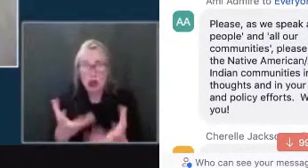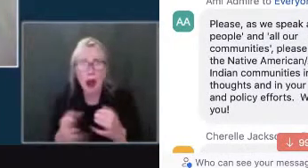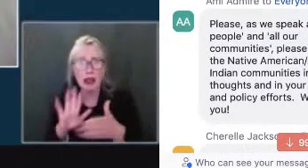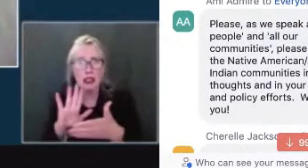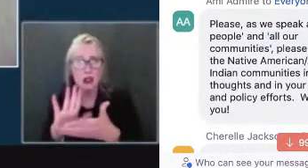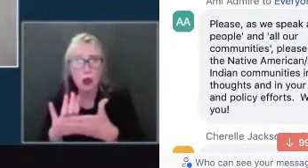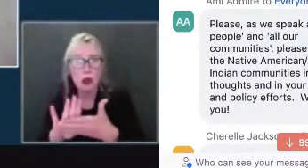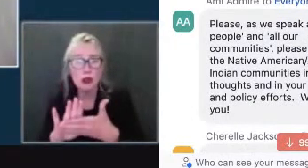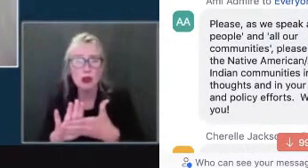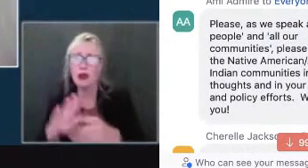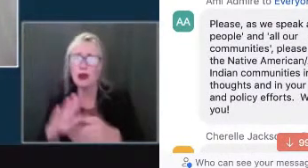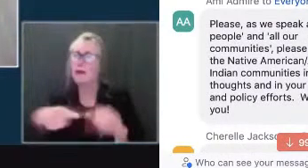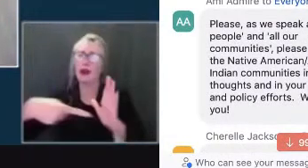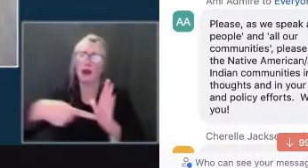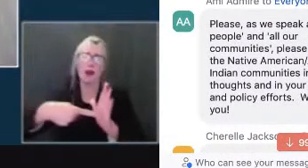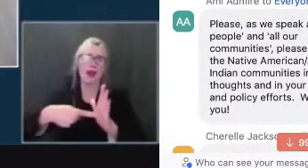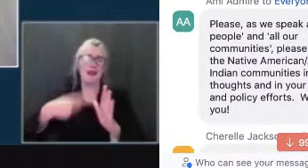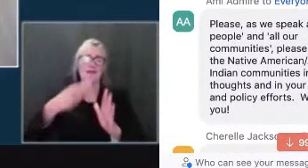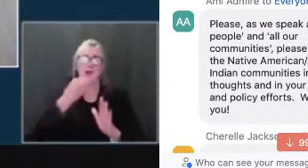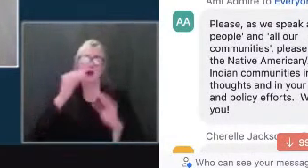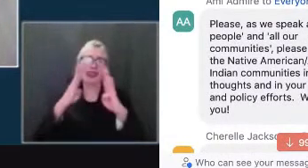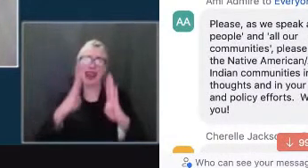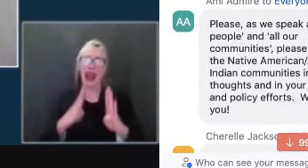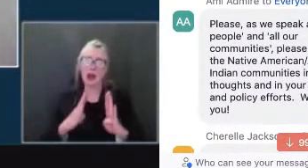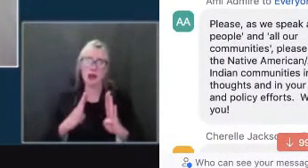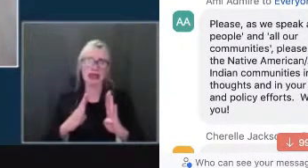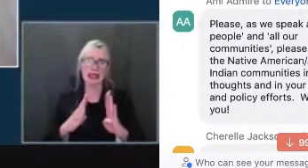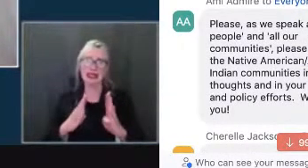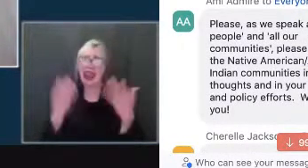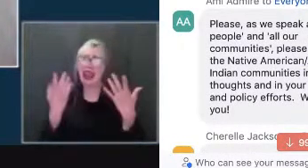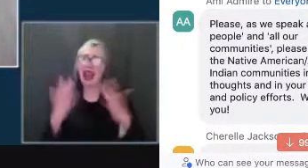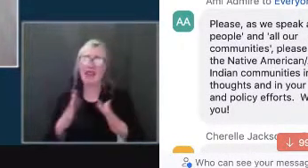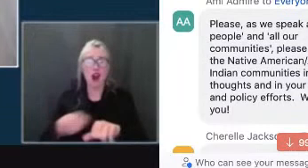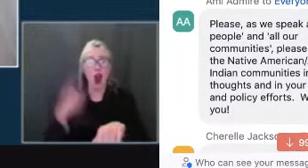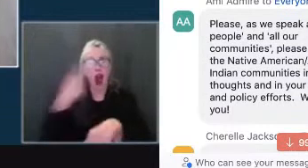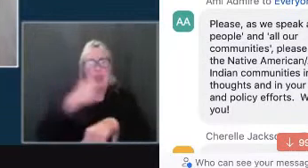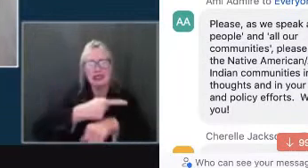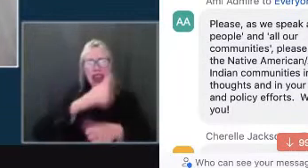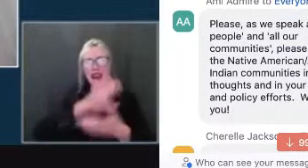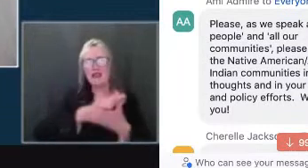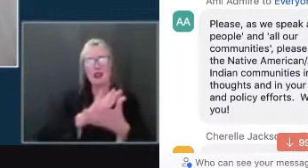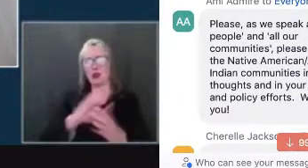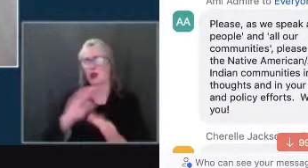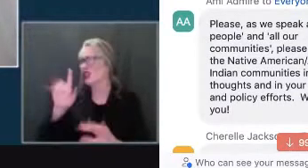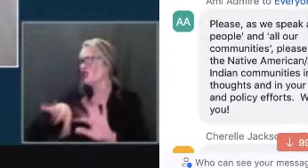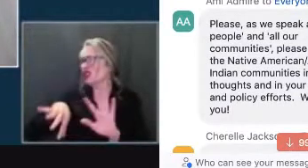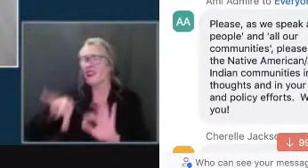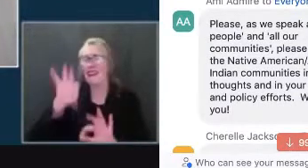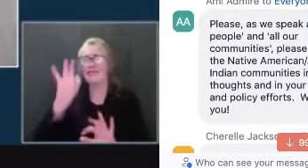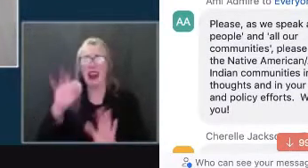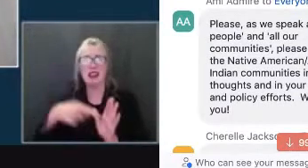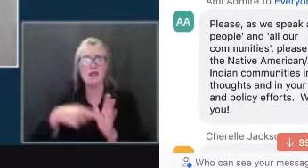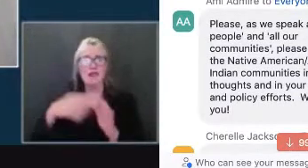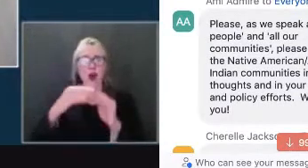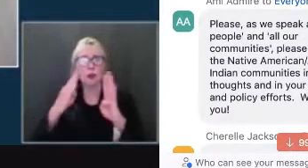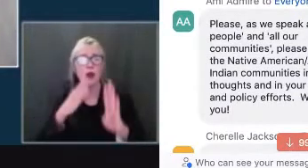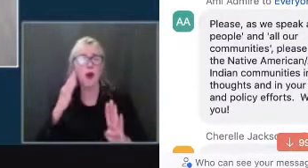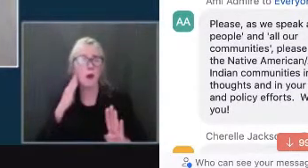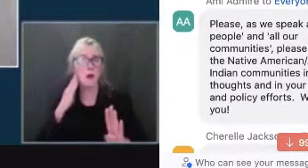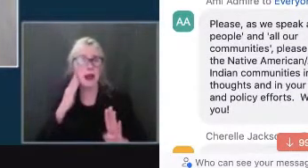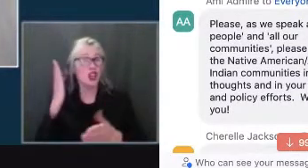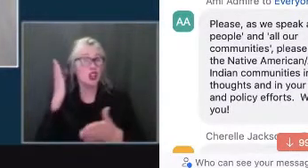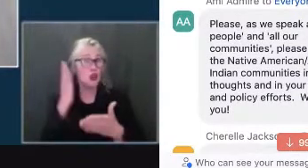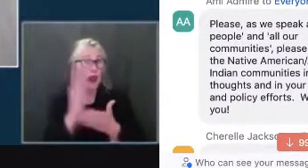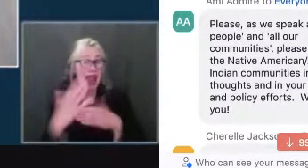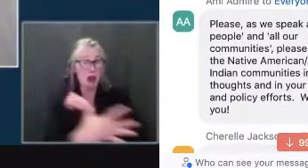couldn't afford housing to lay her head after a long day of school. Ending poverty in California may sound radical to some, but it doesn't